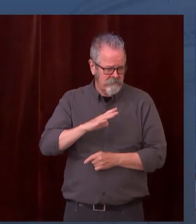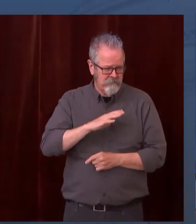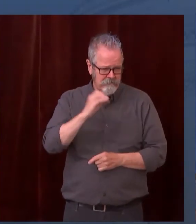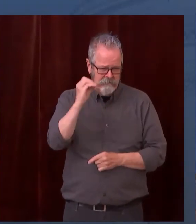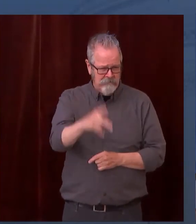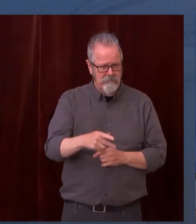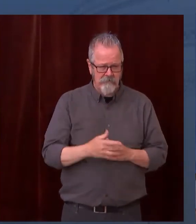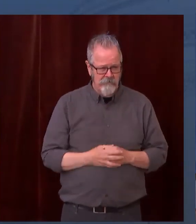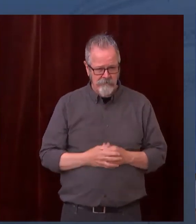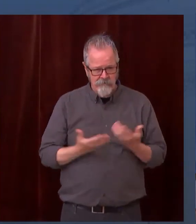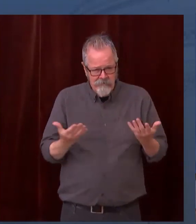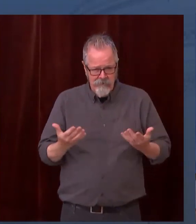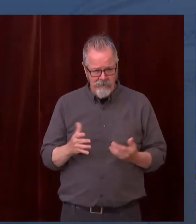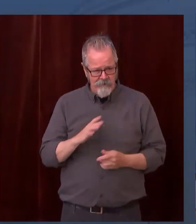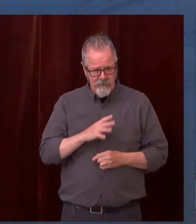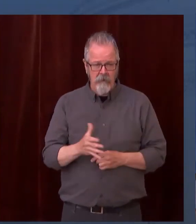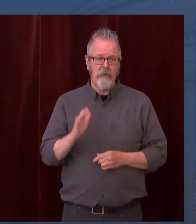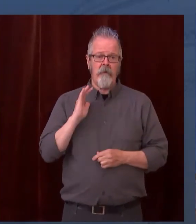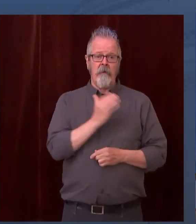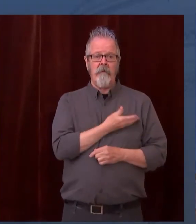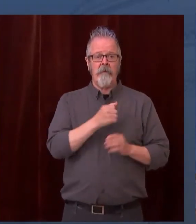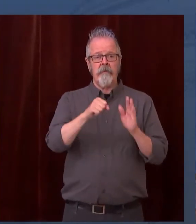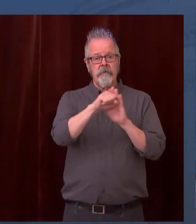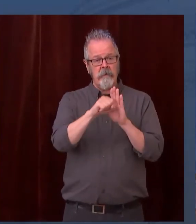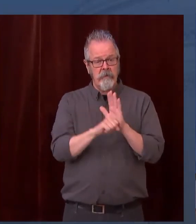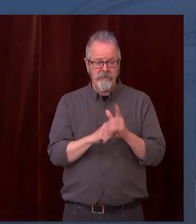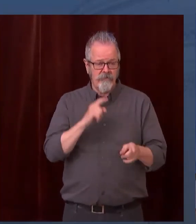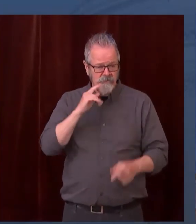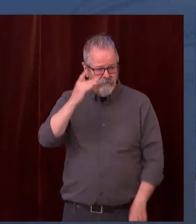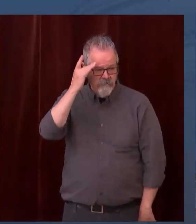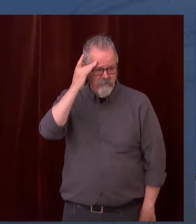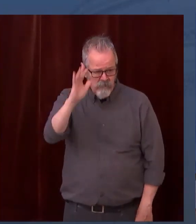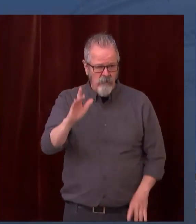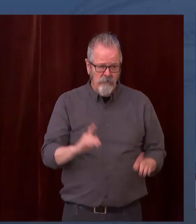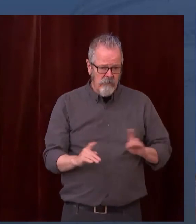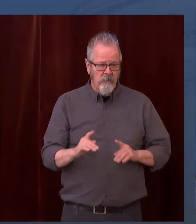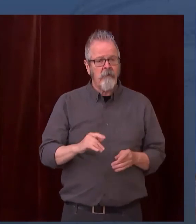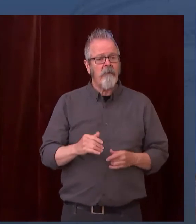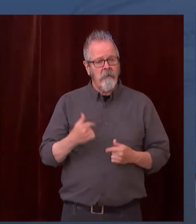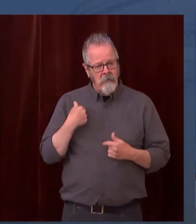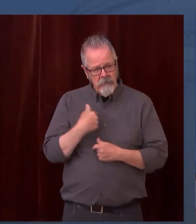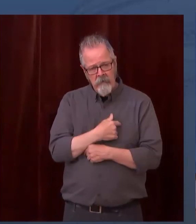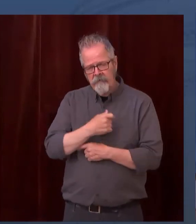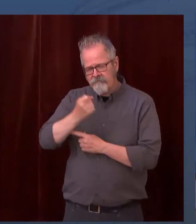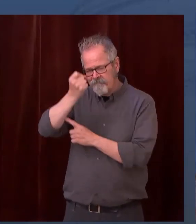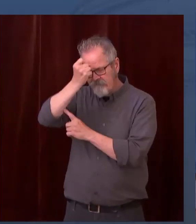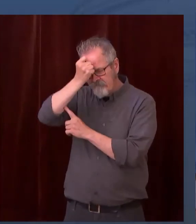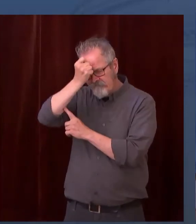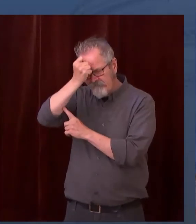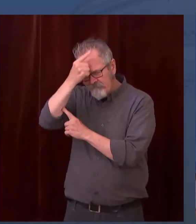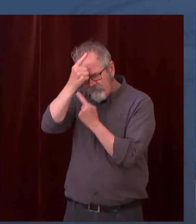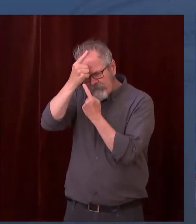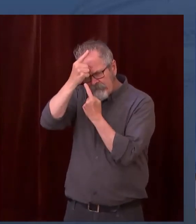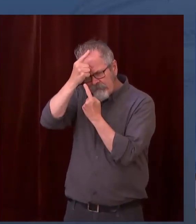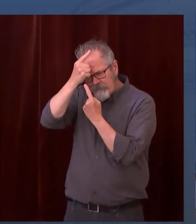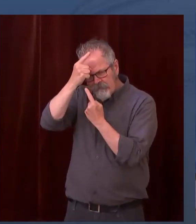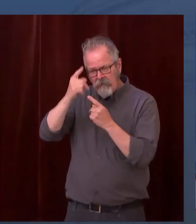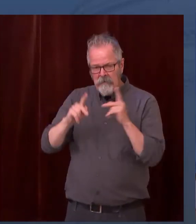we can't just sit on our hands and let us overwhelm us. So we're taking action. That's what we do in Washington State. We just don't